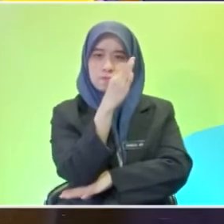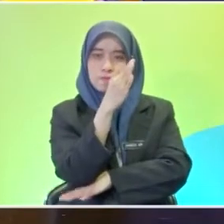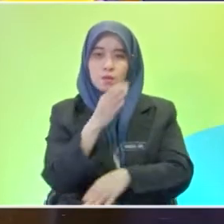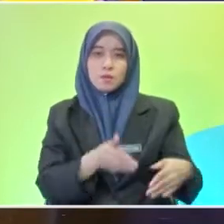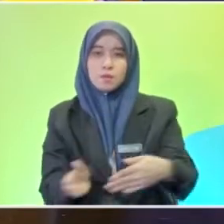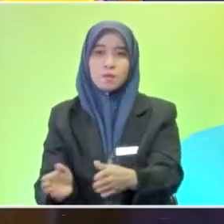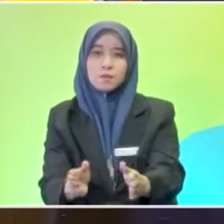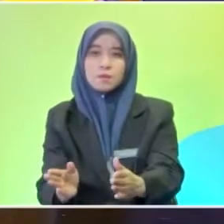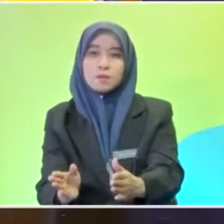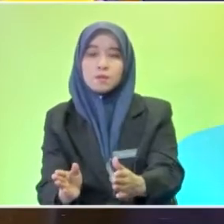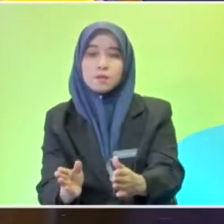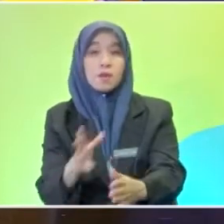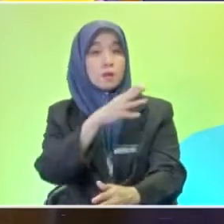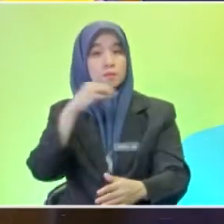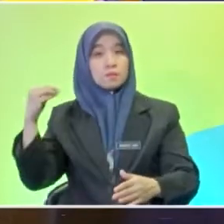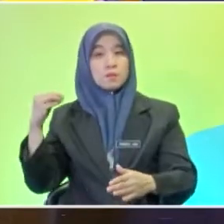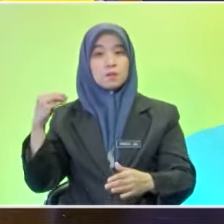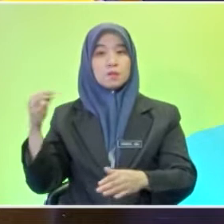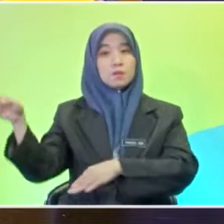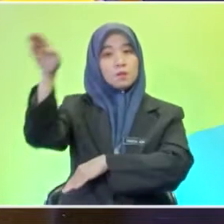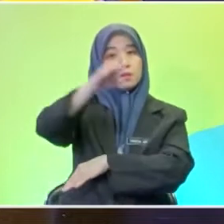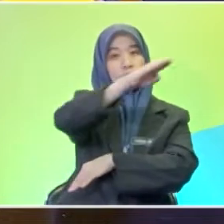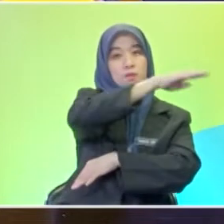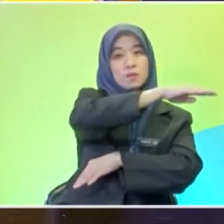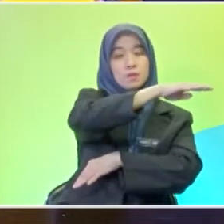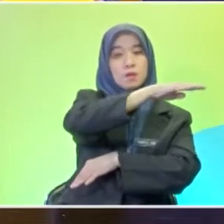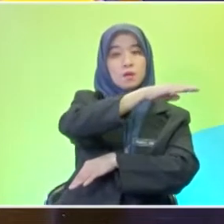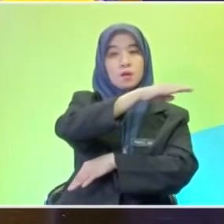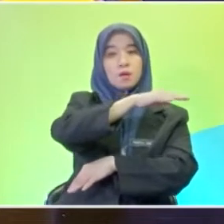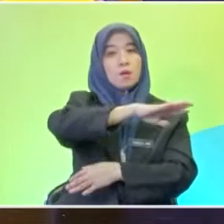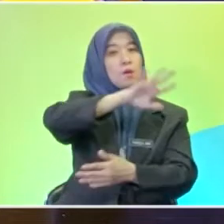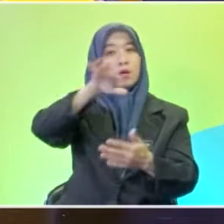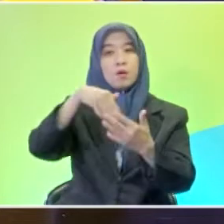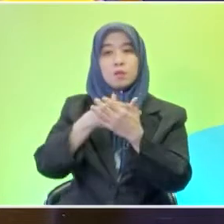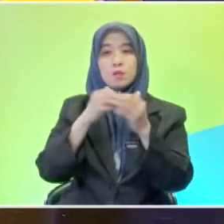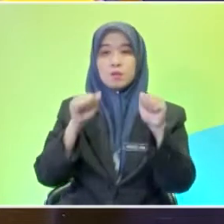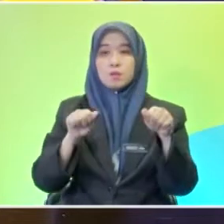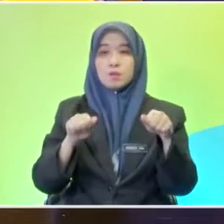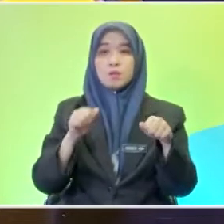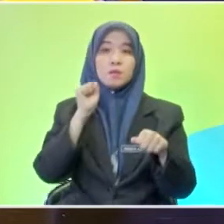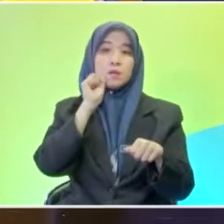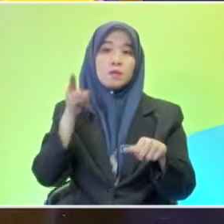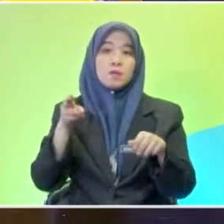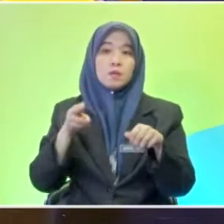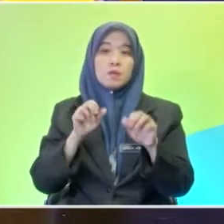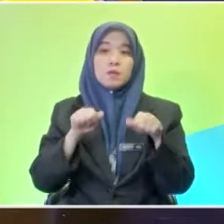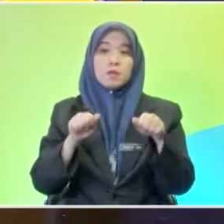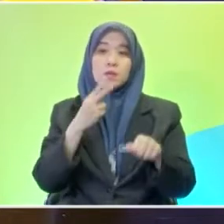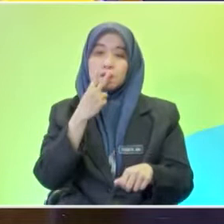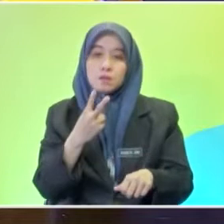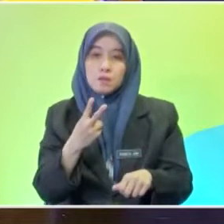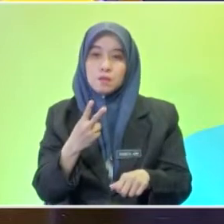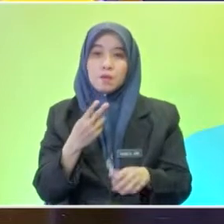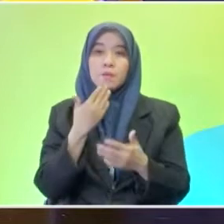is the river and the mountain was all that she could see. All right,